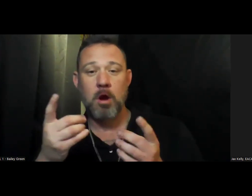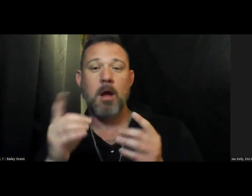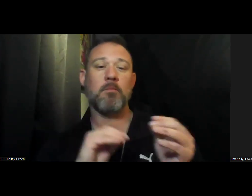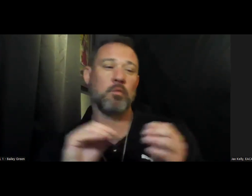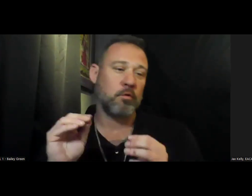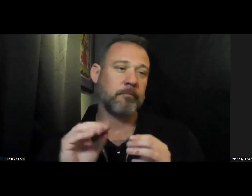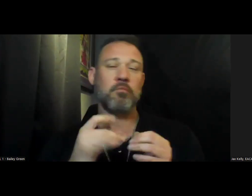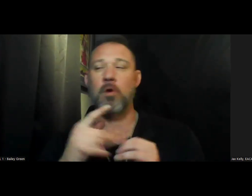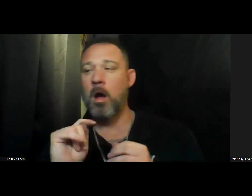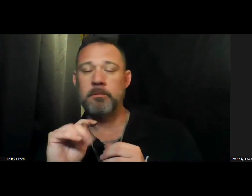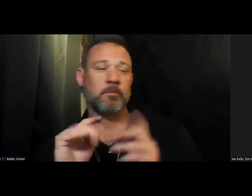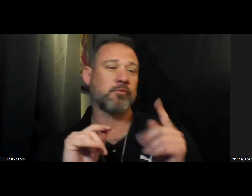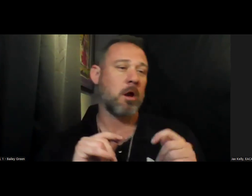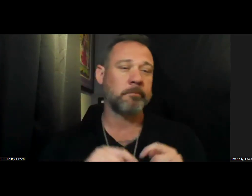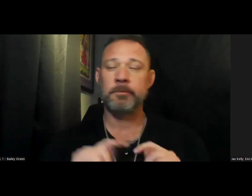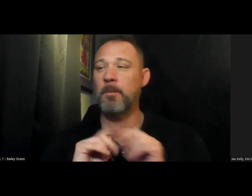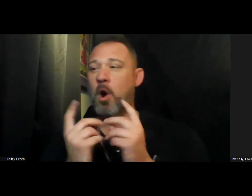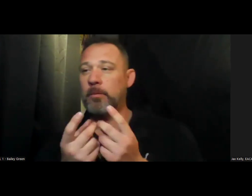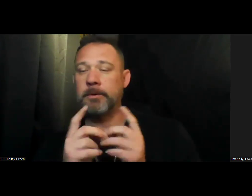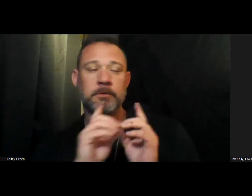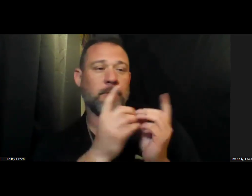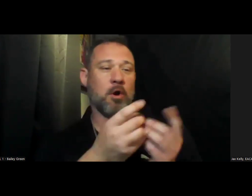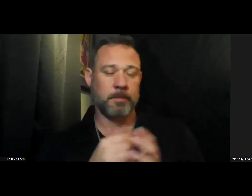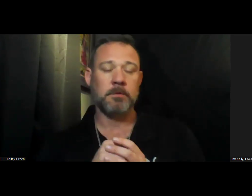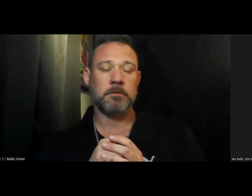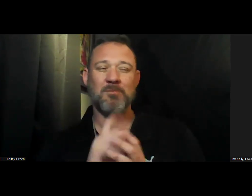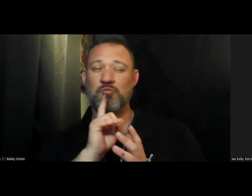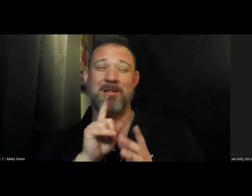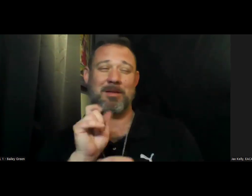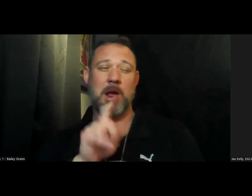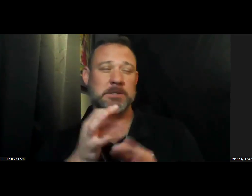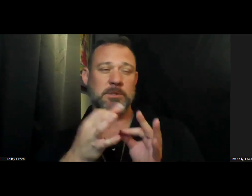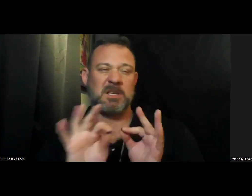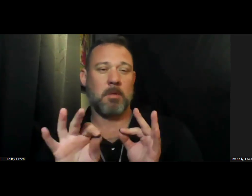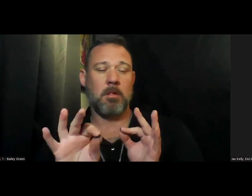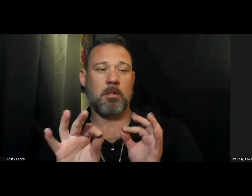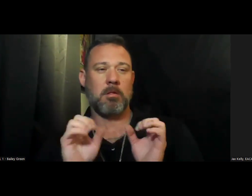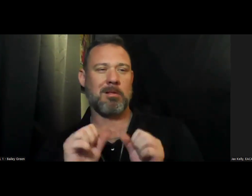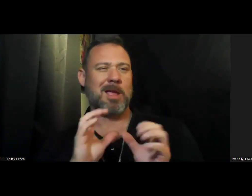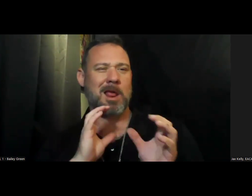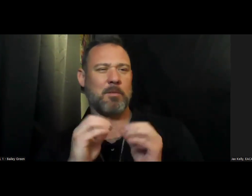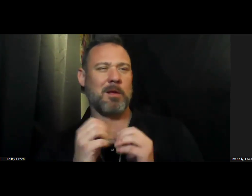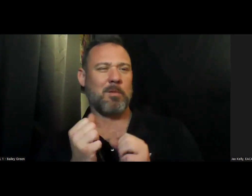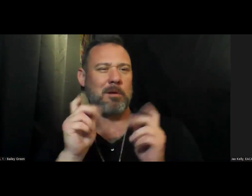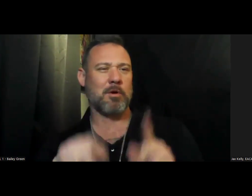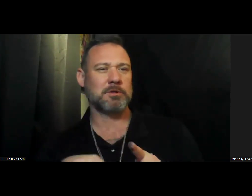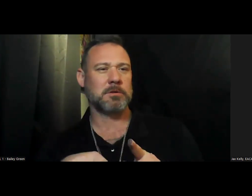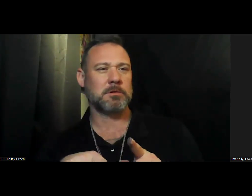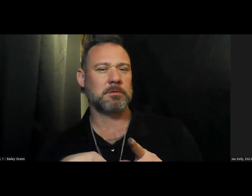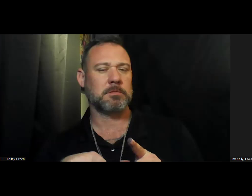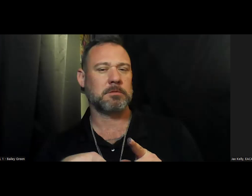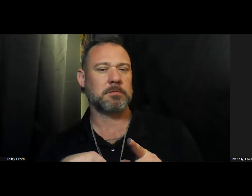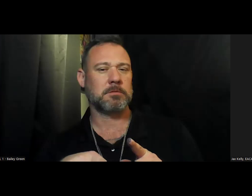to prompt, department to department, and what they were really asking was simple. Can I talk to a person?